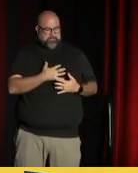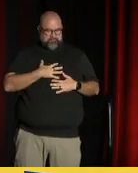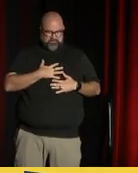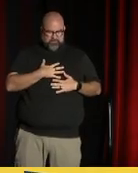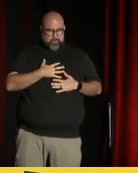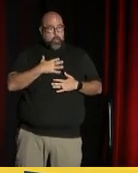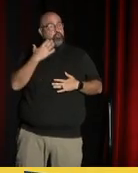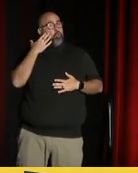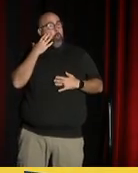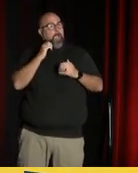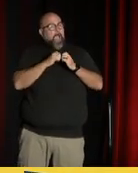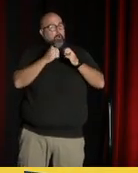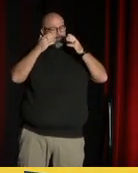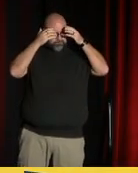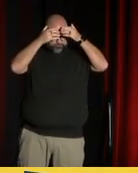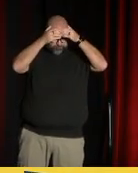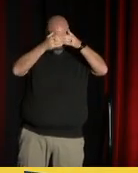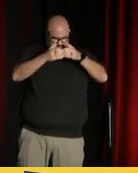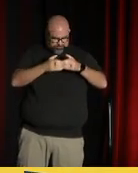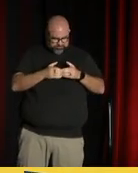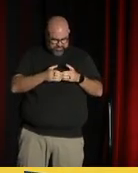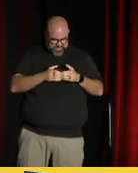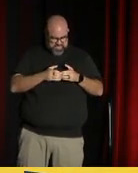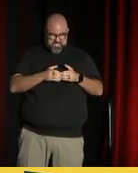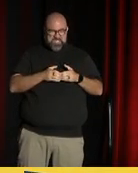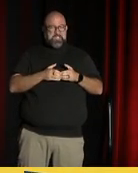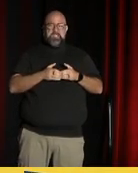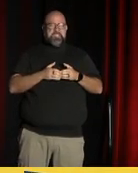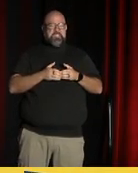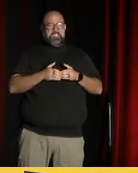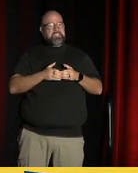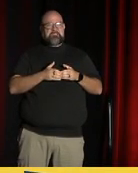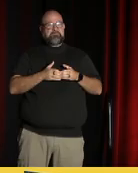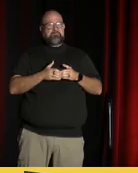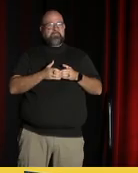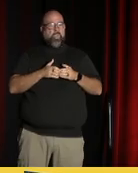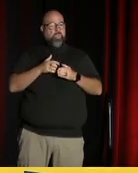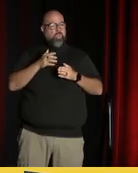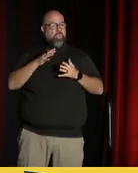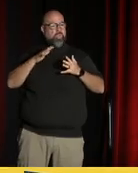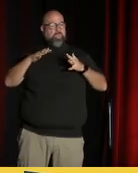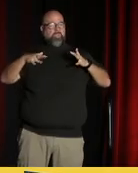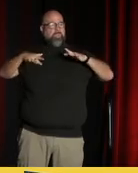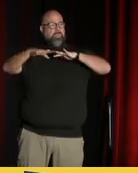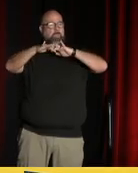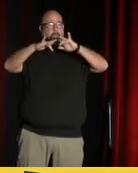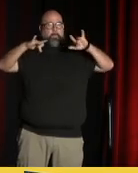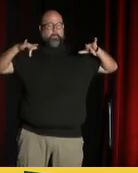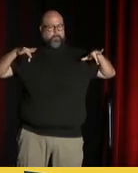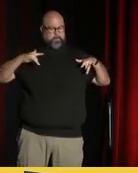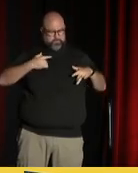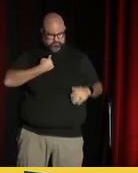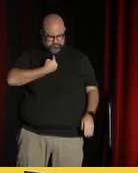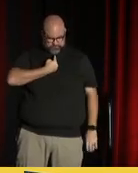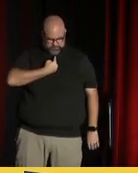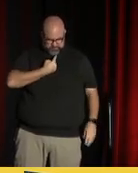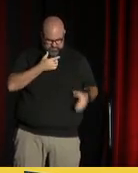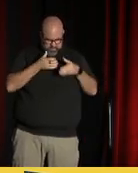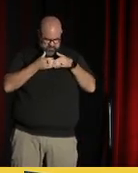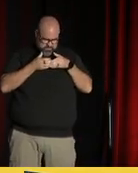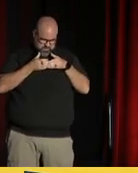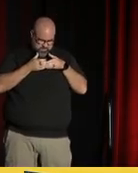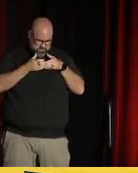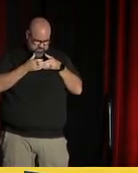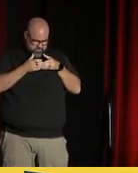And you know how you get in that space where you're just kind of not aware of what's going around you? It's where I was. And I'm thinking this